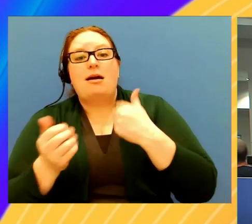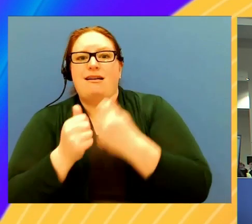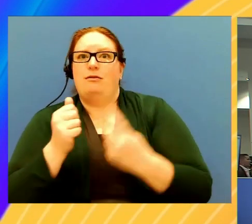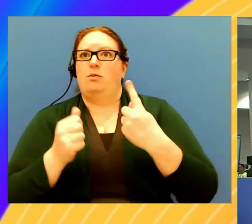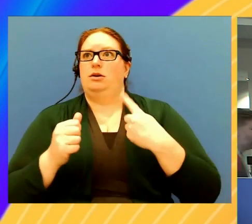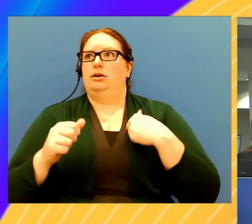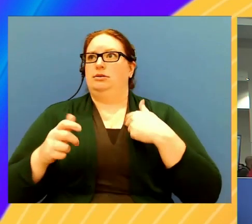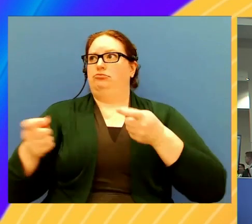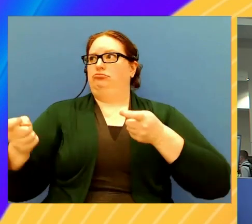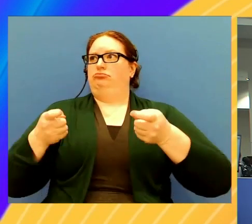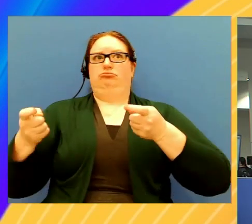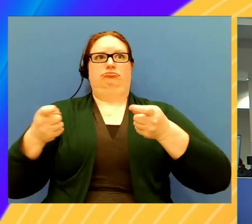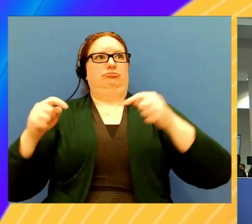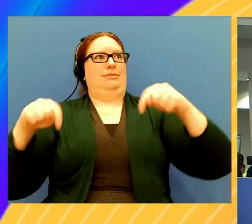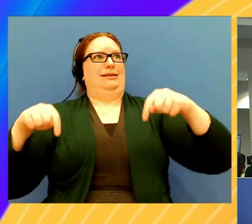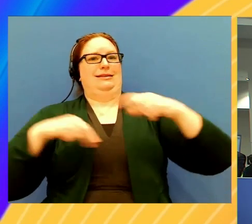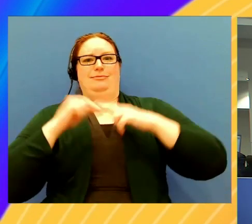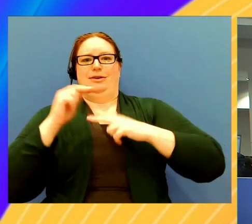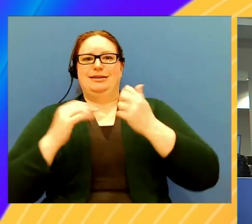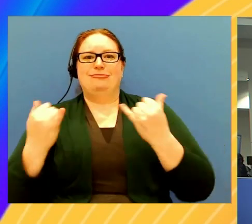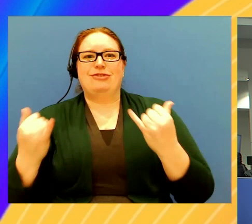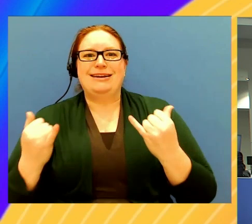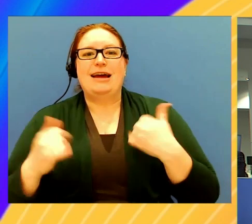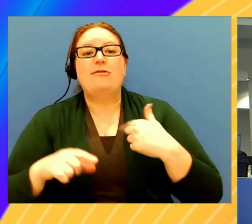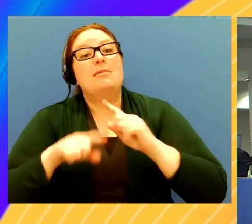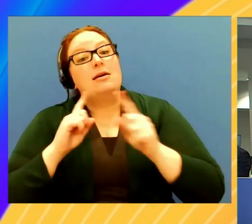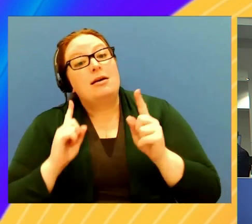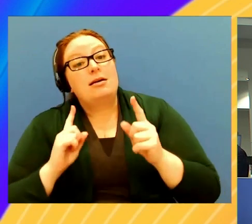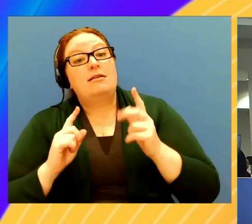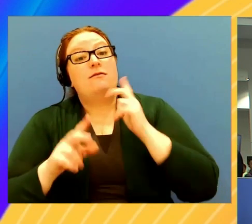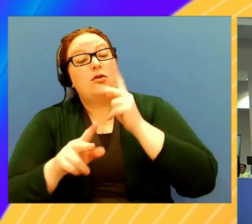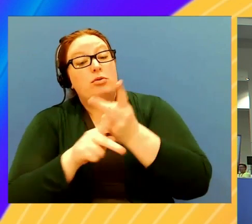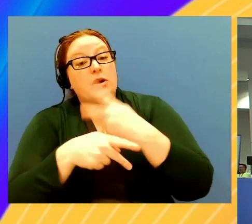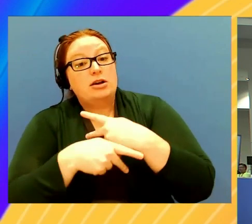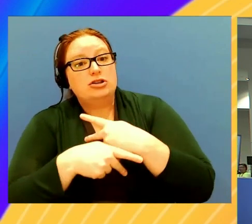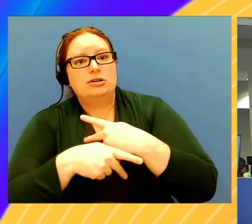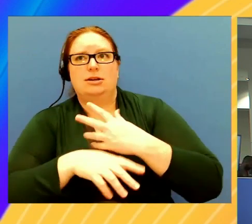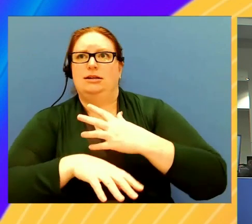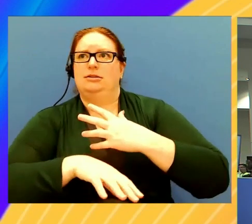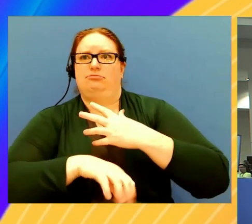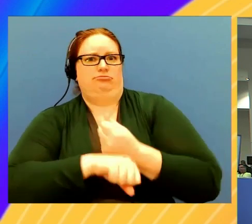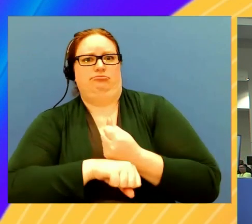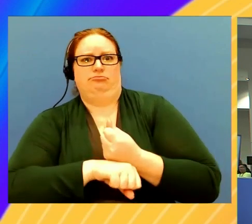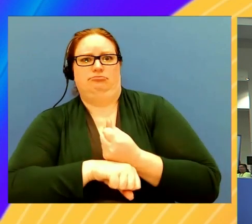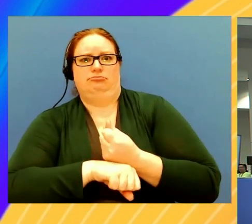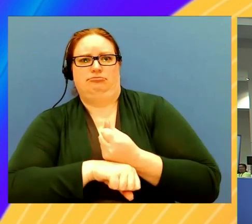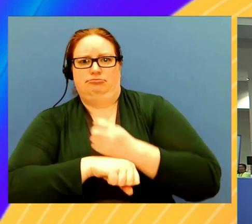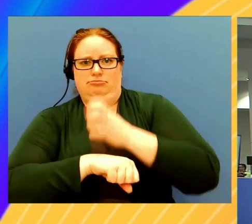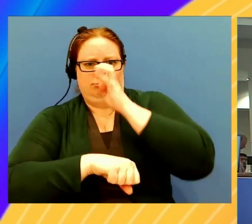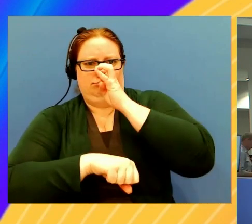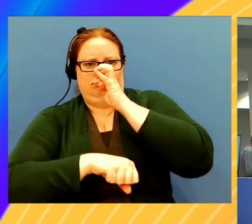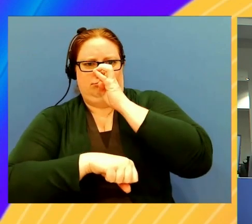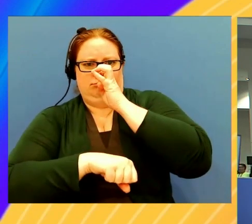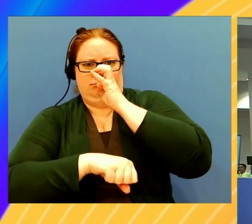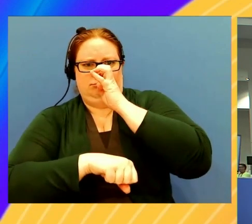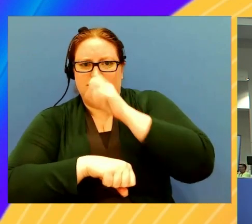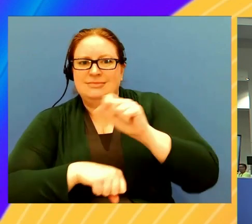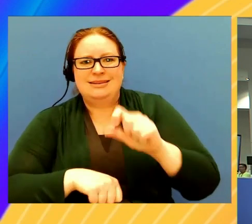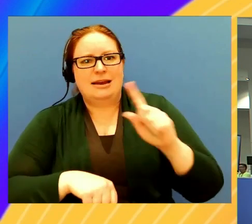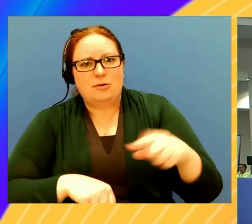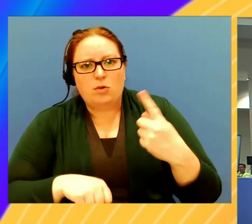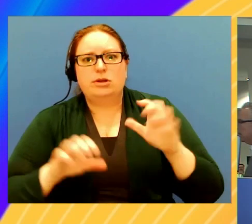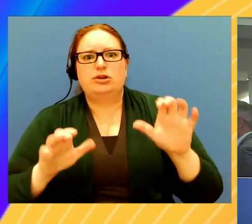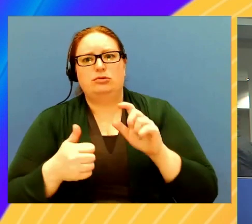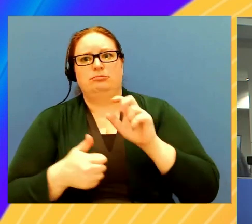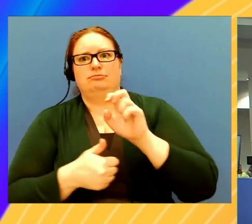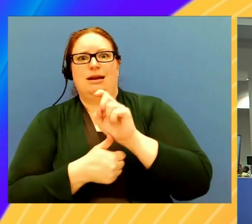right now. But then when it comes to production, it's locked down tight. Yep. Like, exactly. you can only do X, Y, and